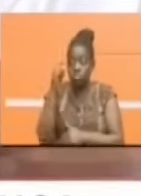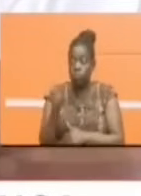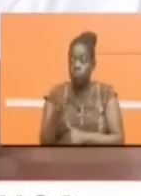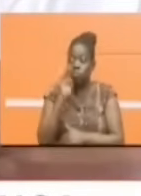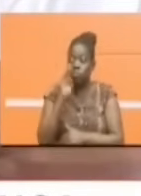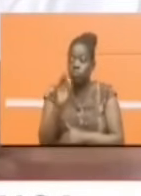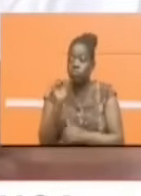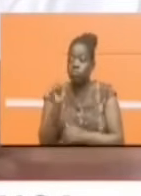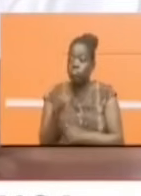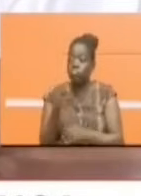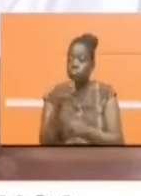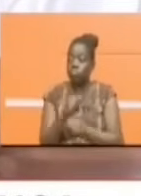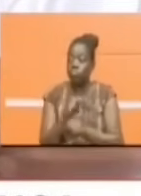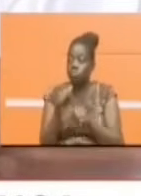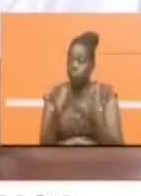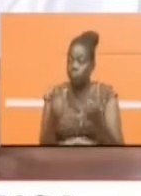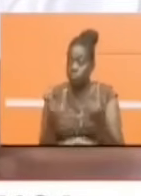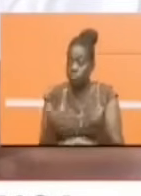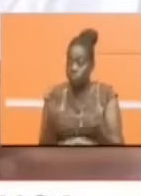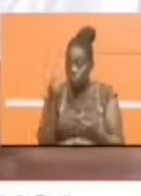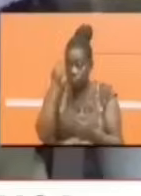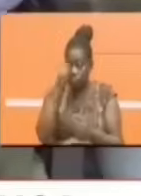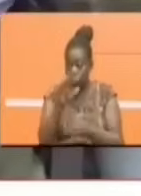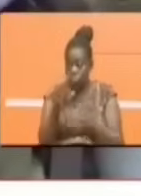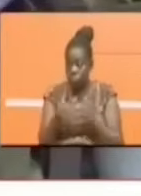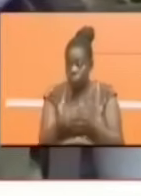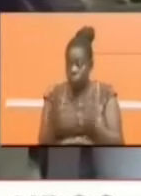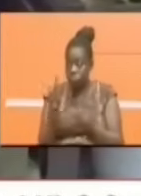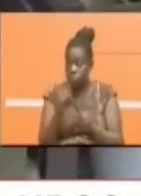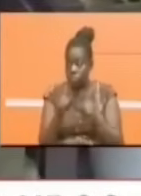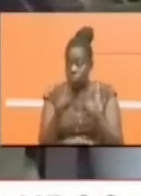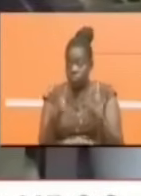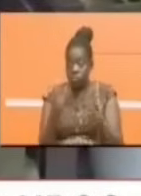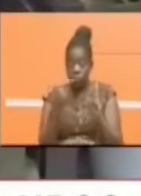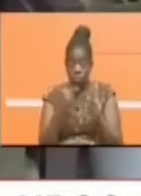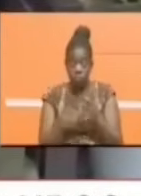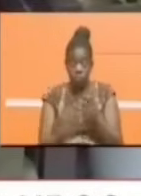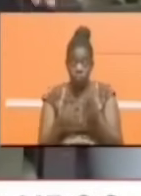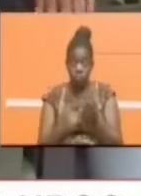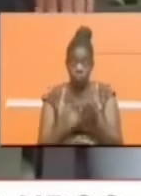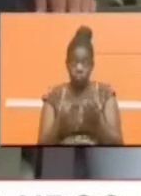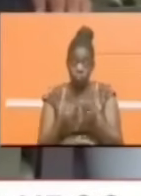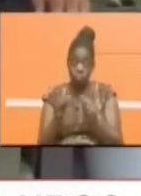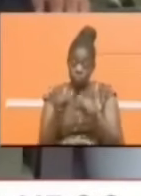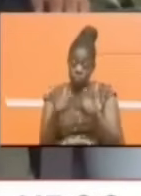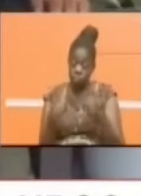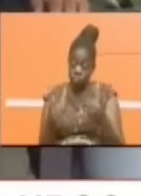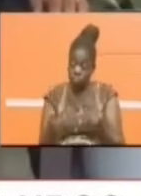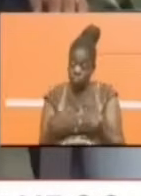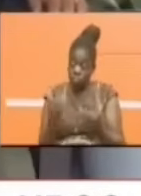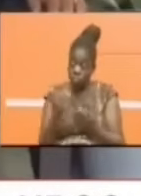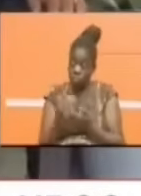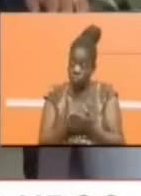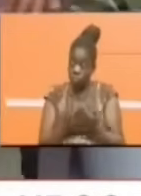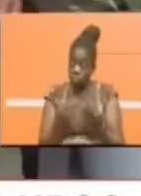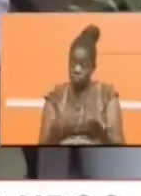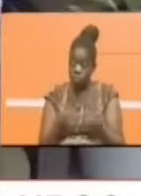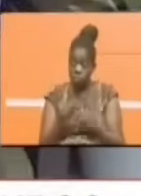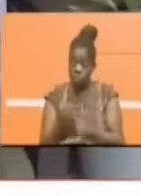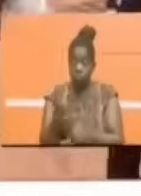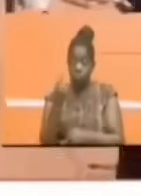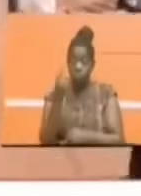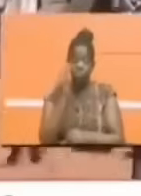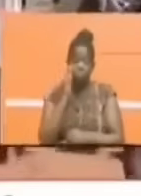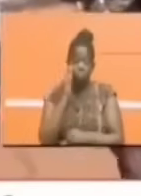to budget properly for all those people. Kyoka mukiza ategeza ndo kubala abantu kutambula kina wadda ngira bakabala makaka suka mukadda